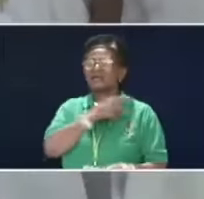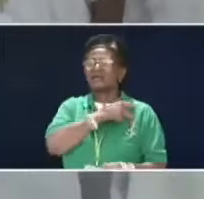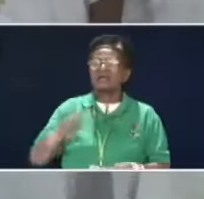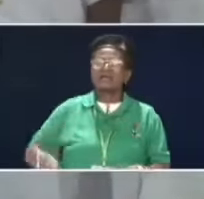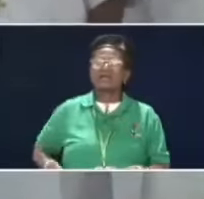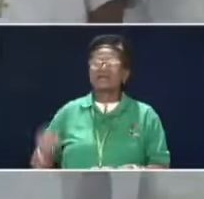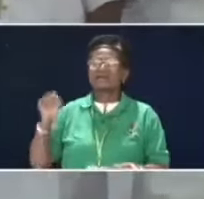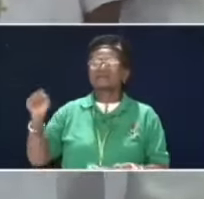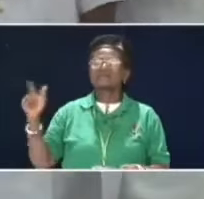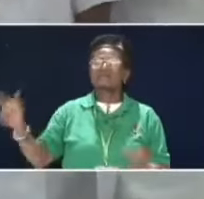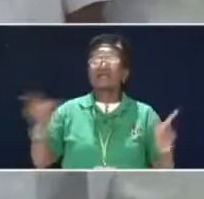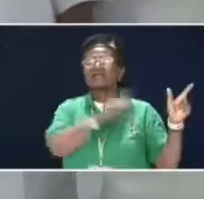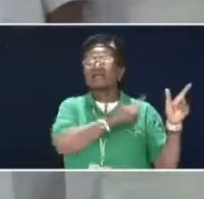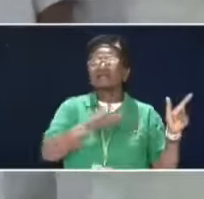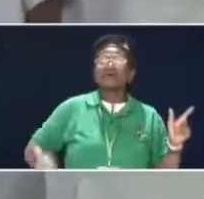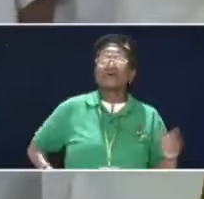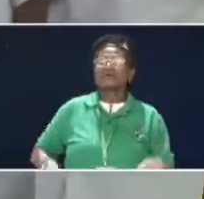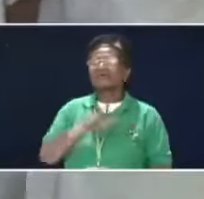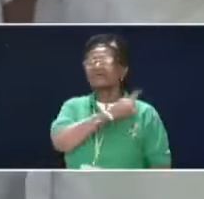of Lords.